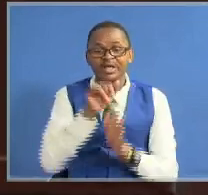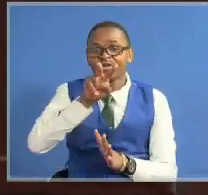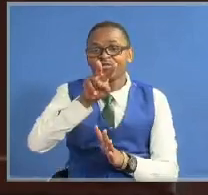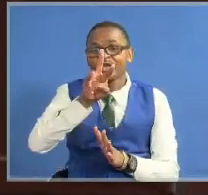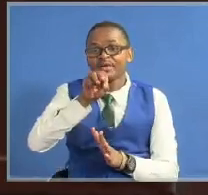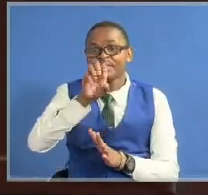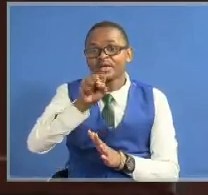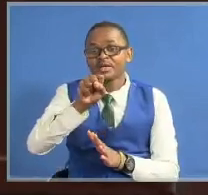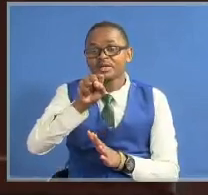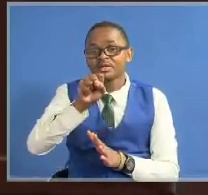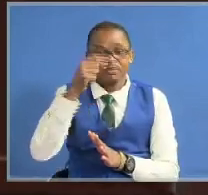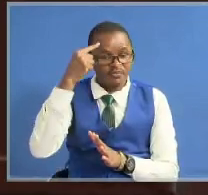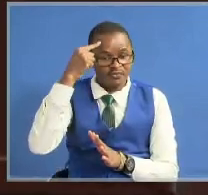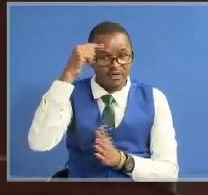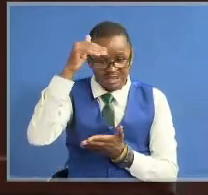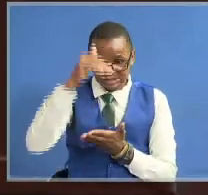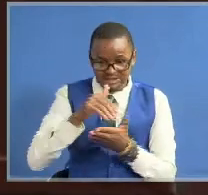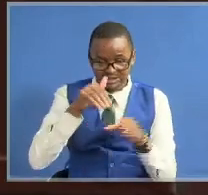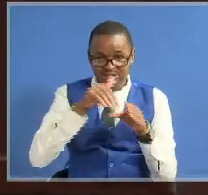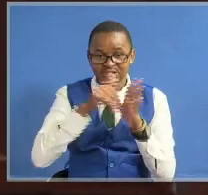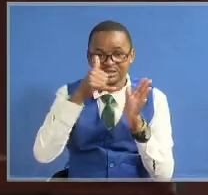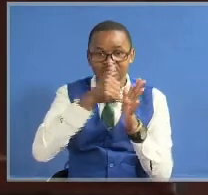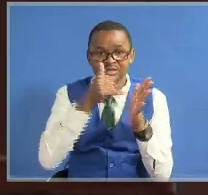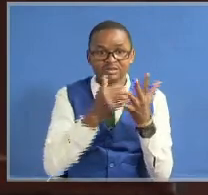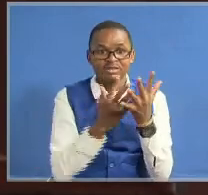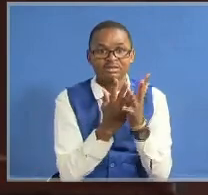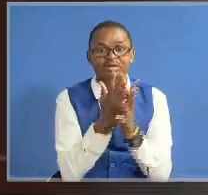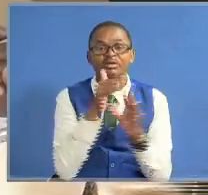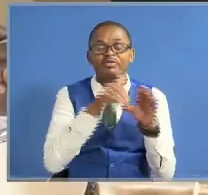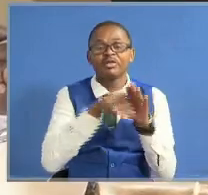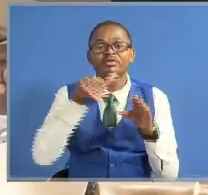VMMC, following a worrying decline in this intervention throughout the rest of